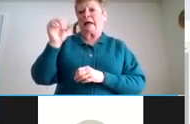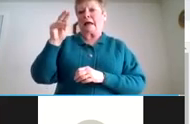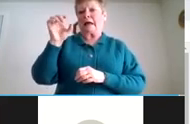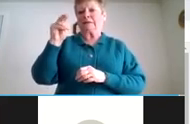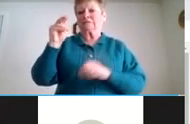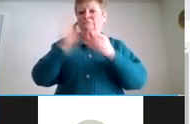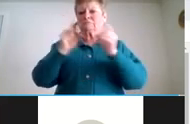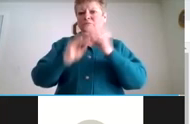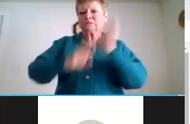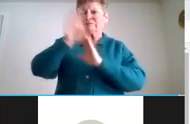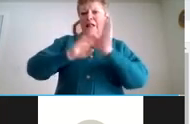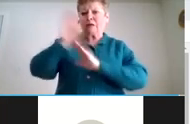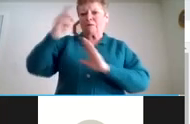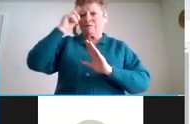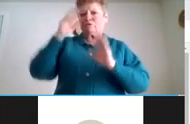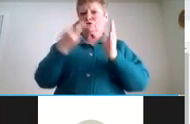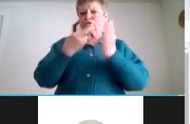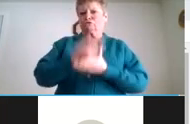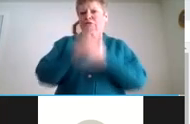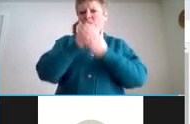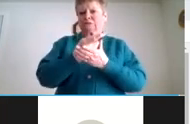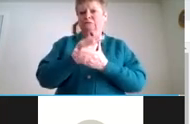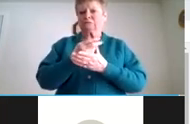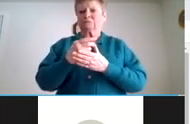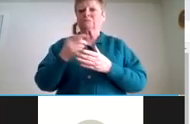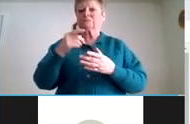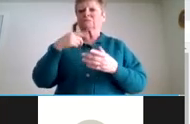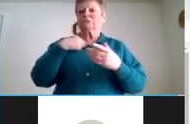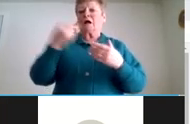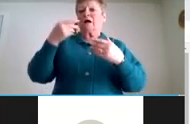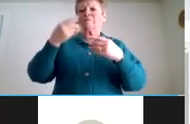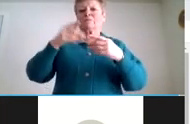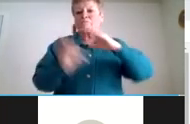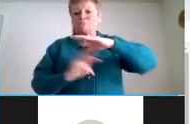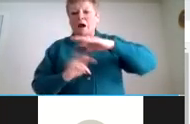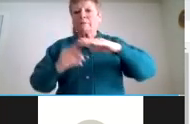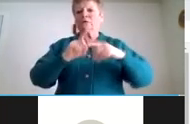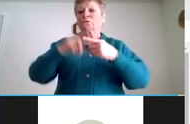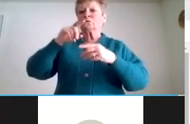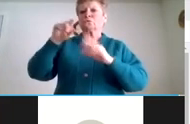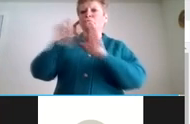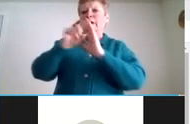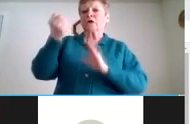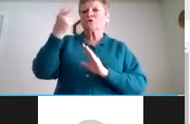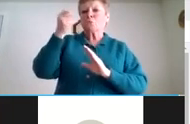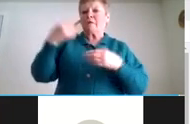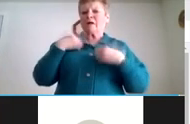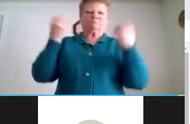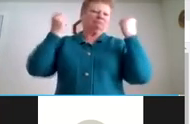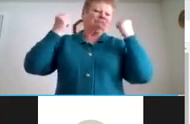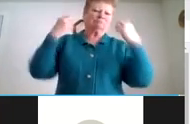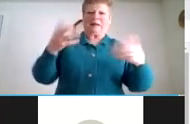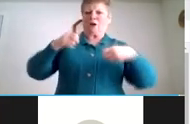to their learning resources. Nova Scotia curricula from grades primary to 12 provides many opportunities for students to learn about